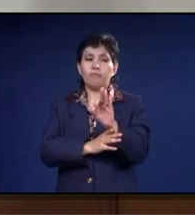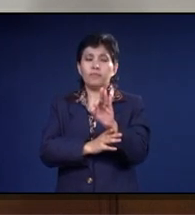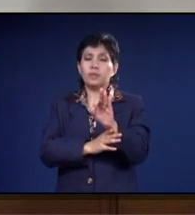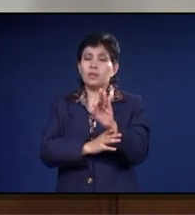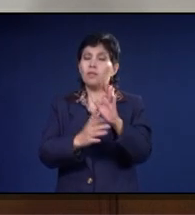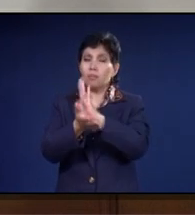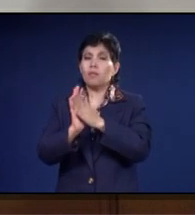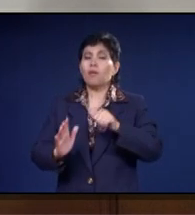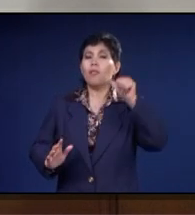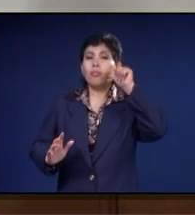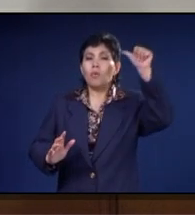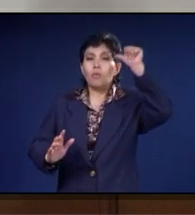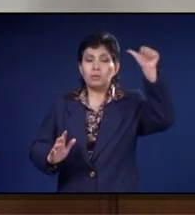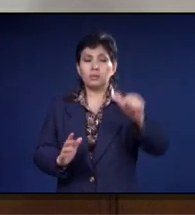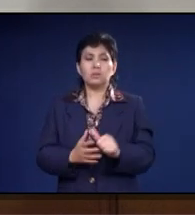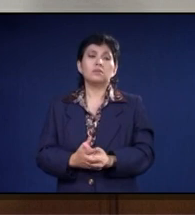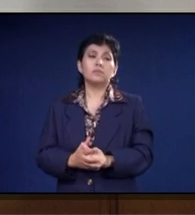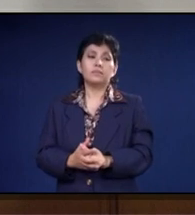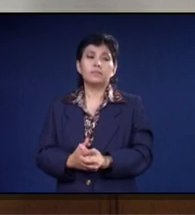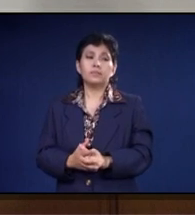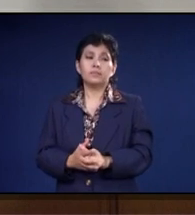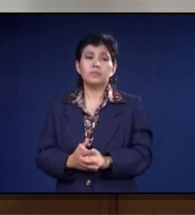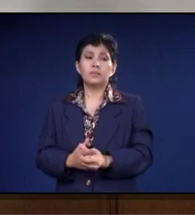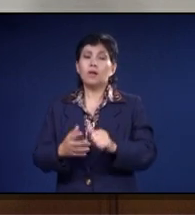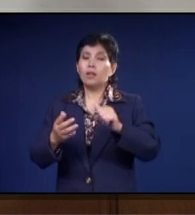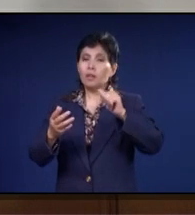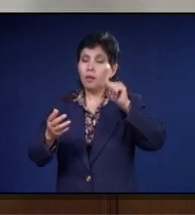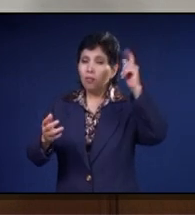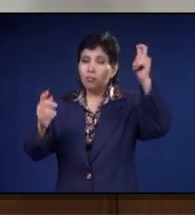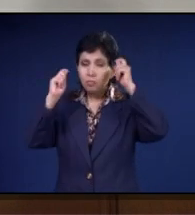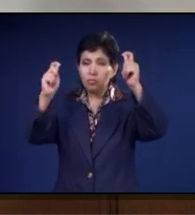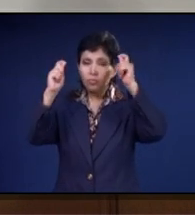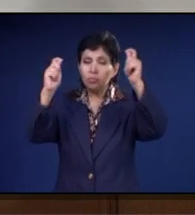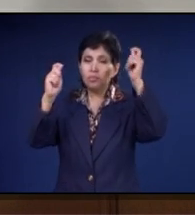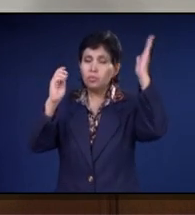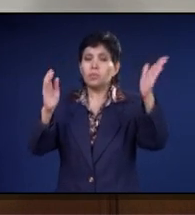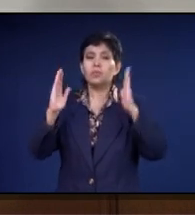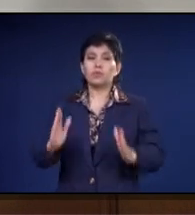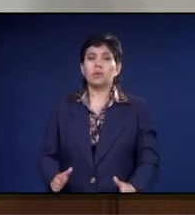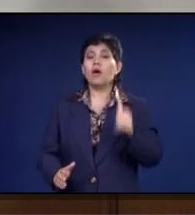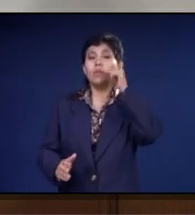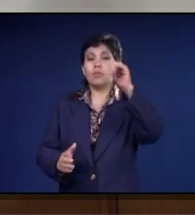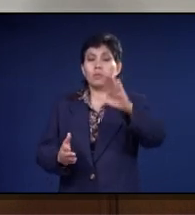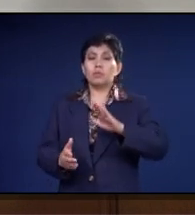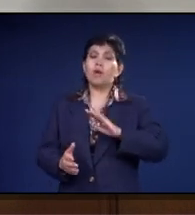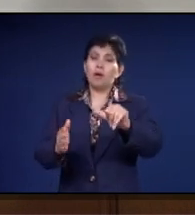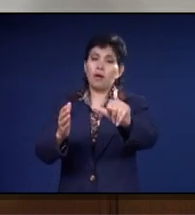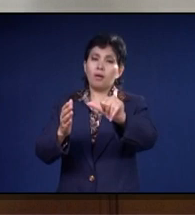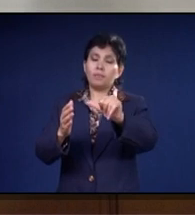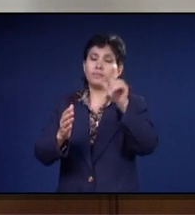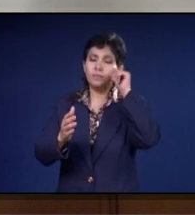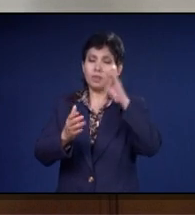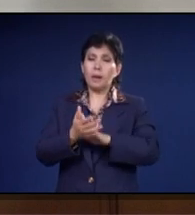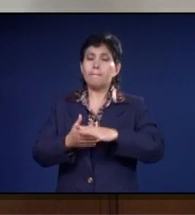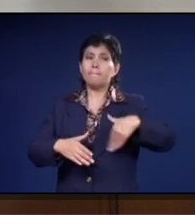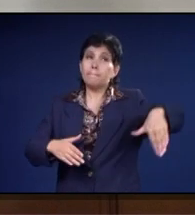an adult. I played the role of a tutor. I played the role of a daughter. I play a role of a